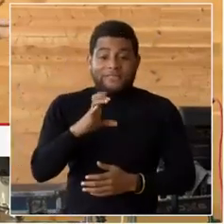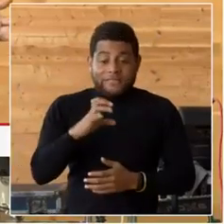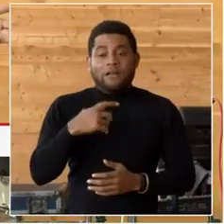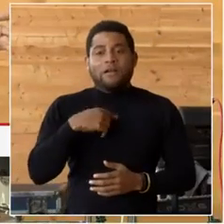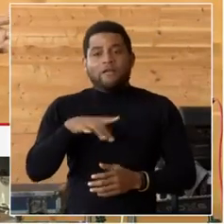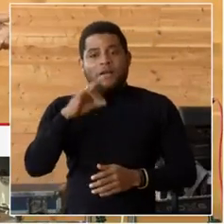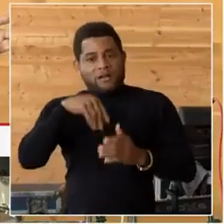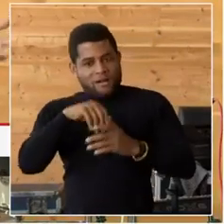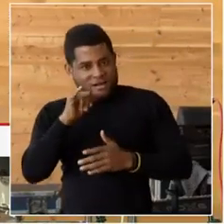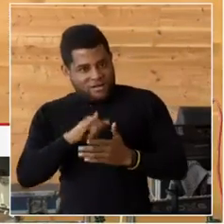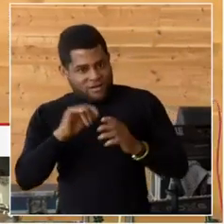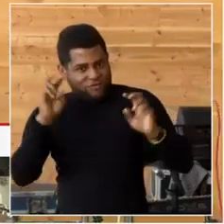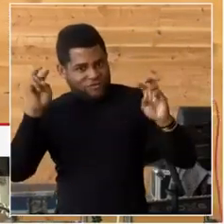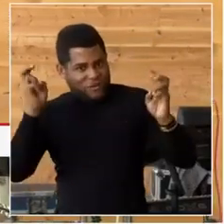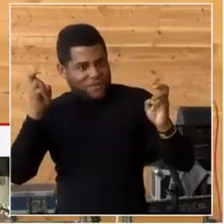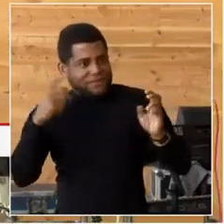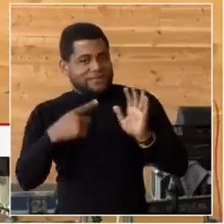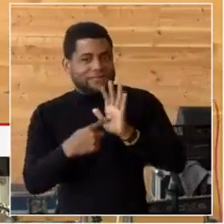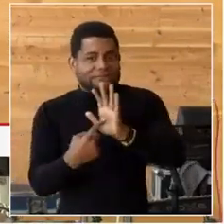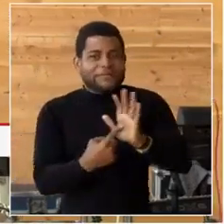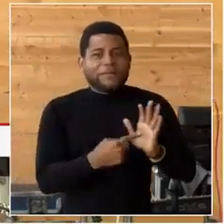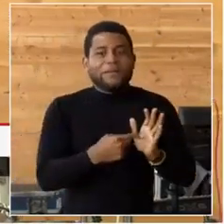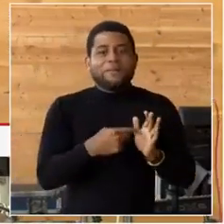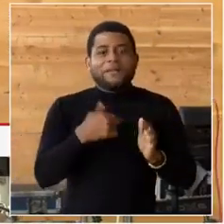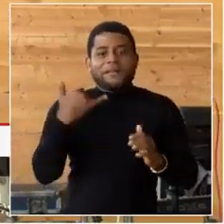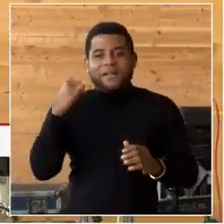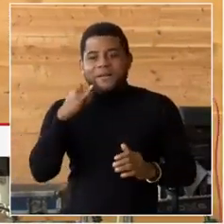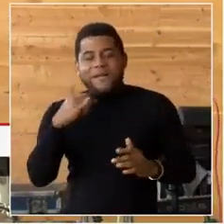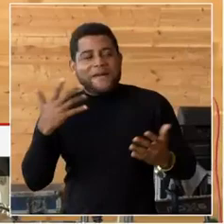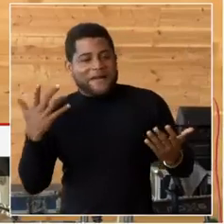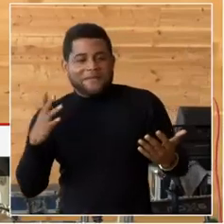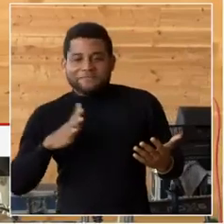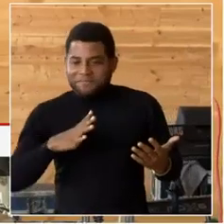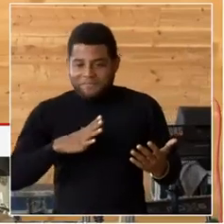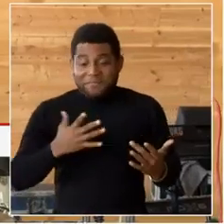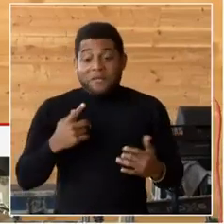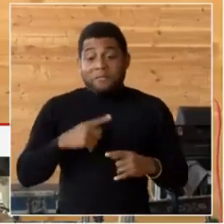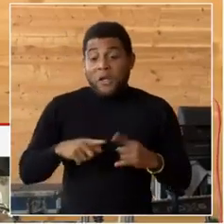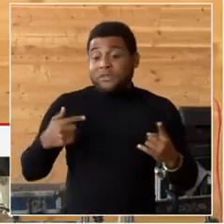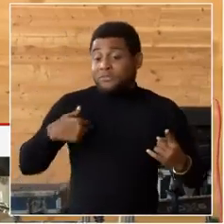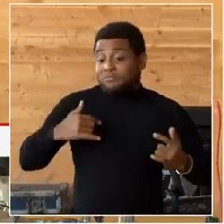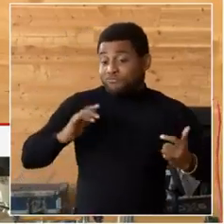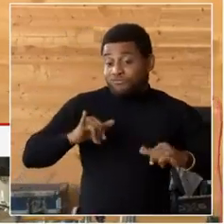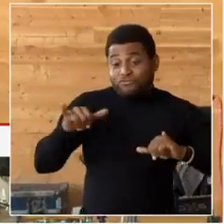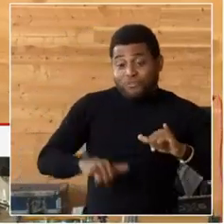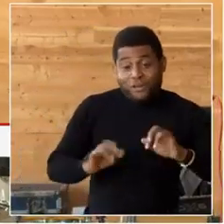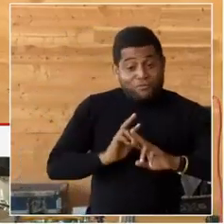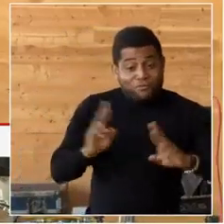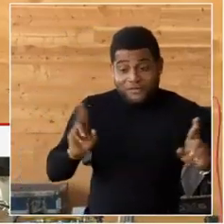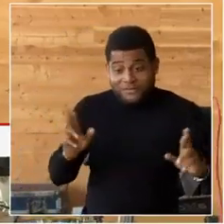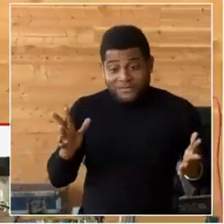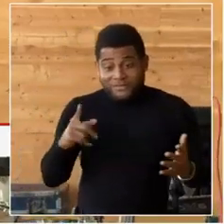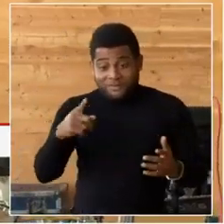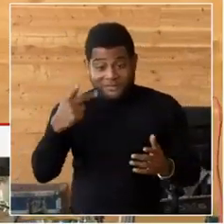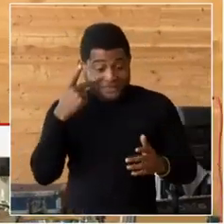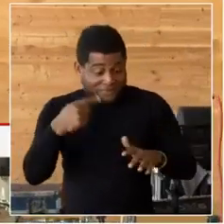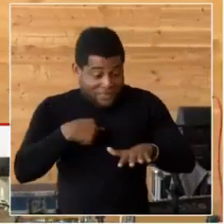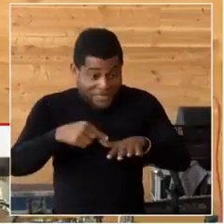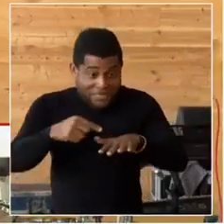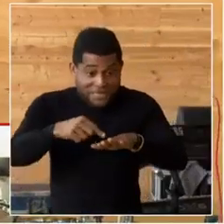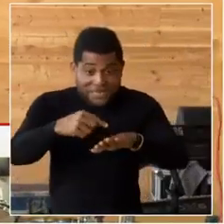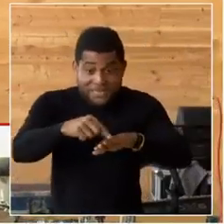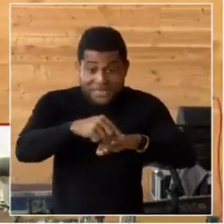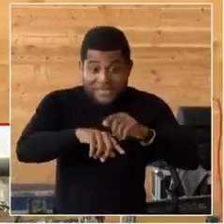to represent women's equality. But because I stays ready, look at the toes.